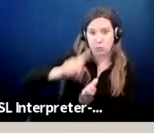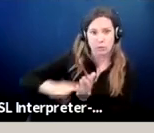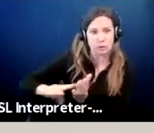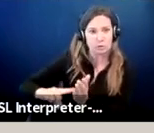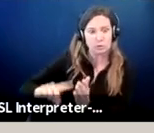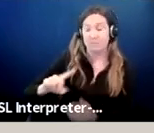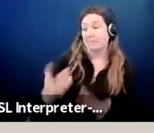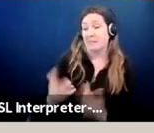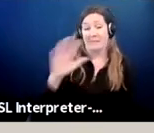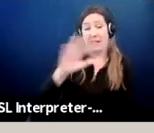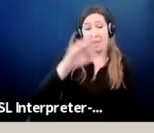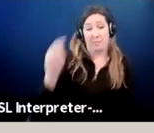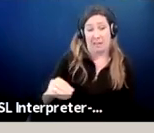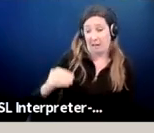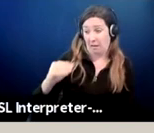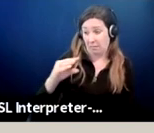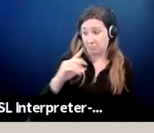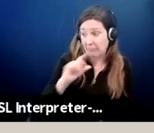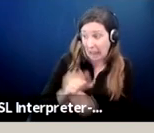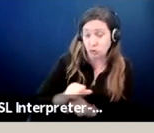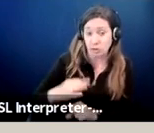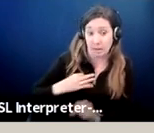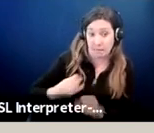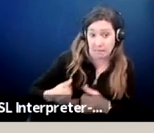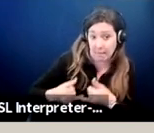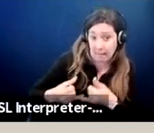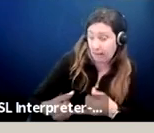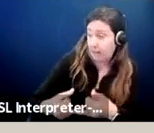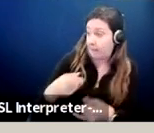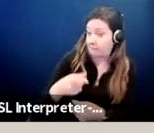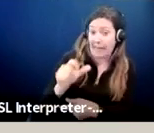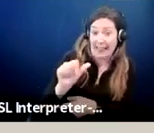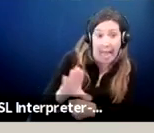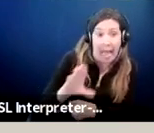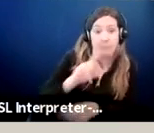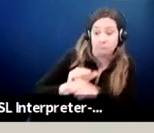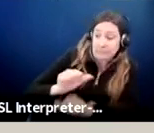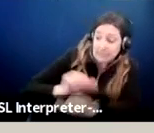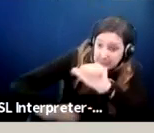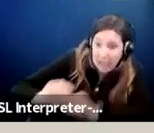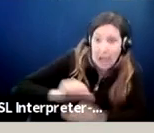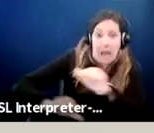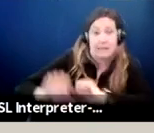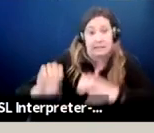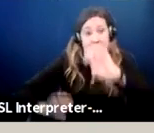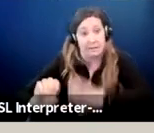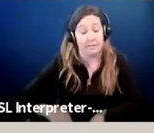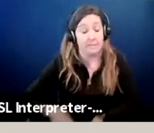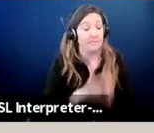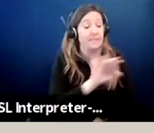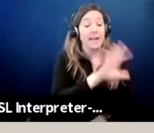5% of companies in Canada actually apply to that. And they're wearing lab coats and they're actually doing scientific experiments. 95% of the companies are